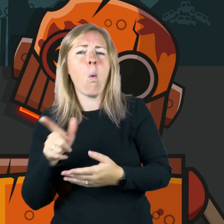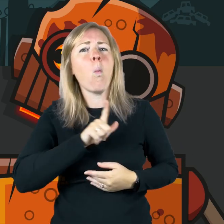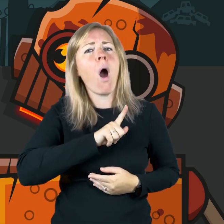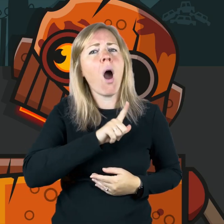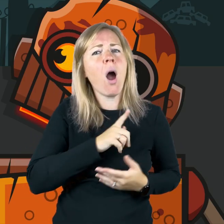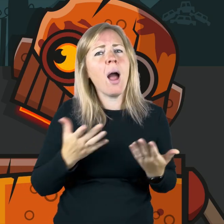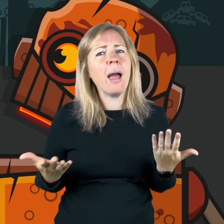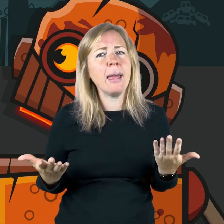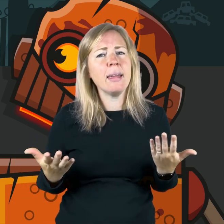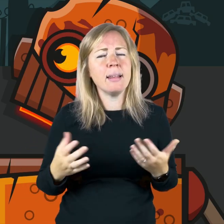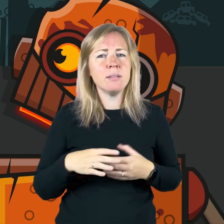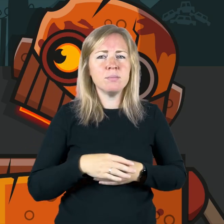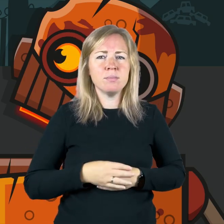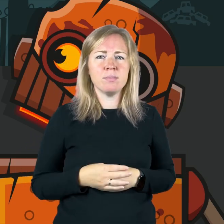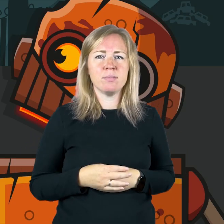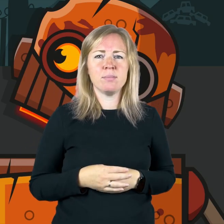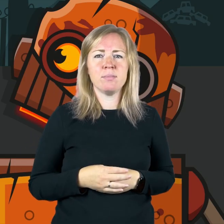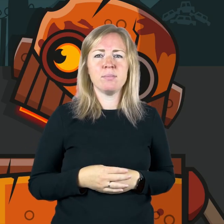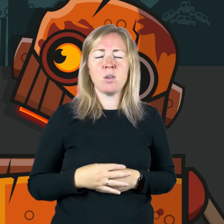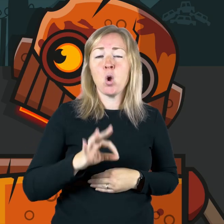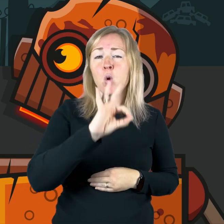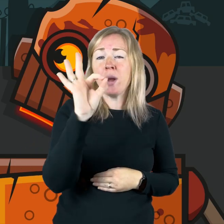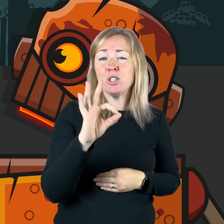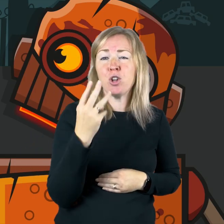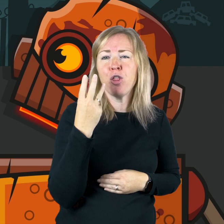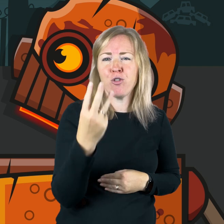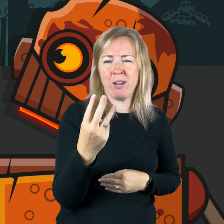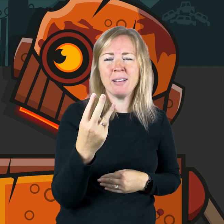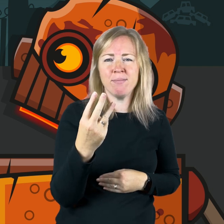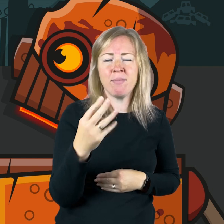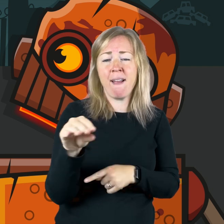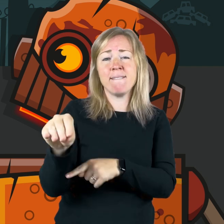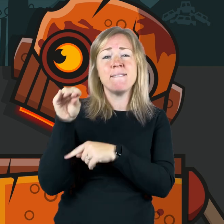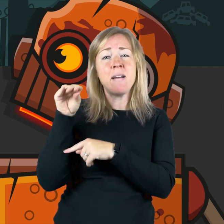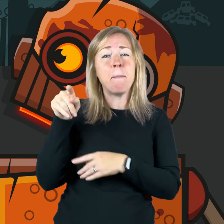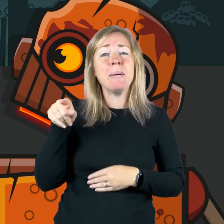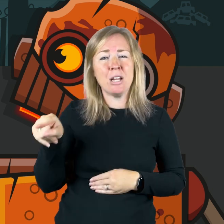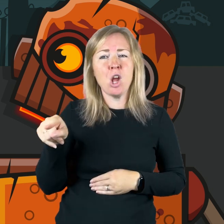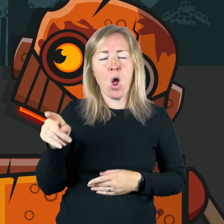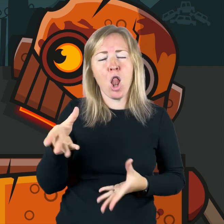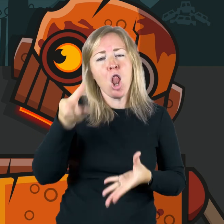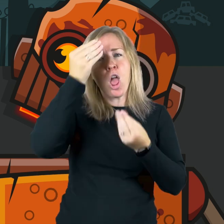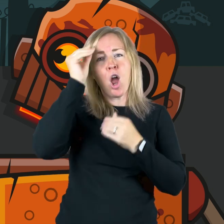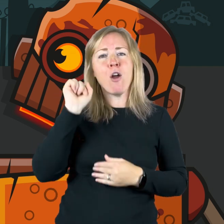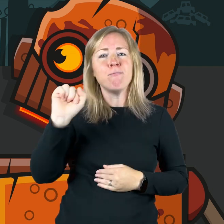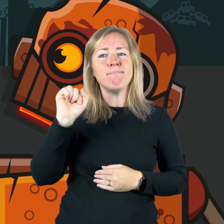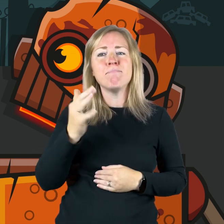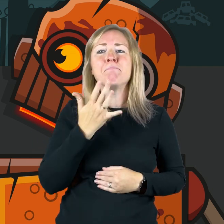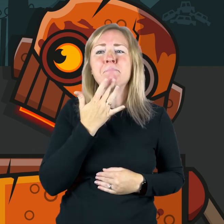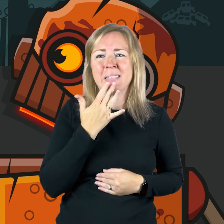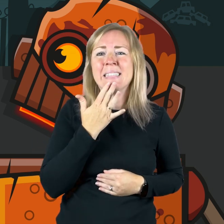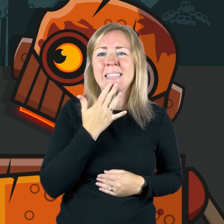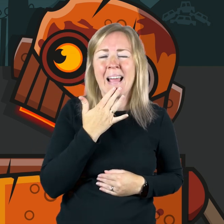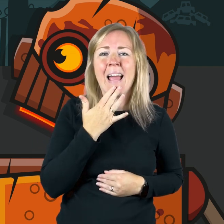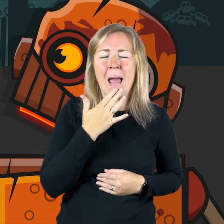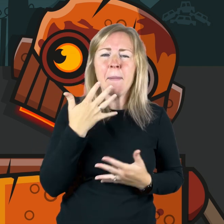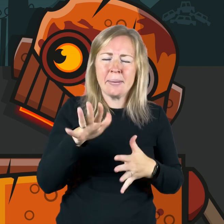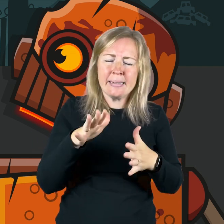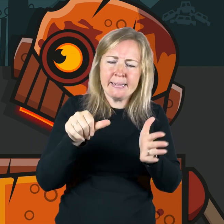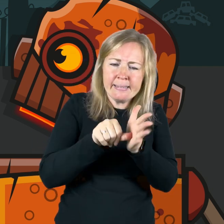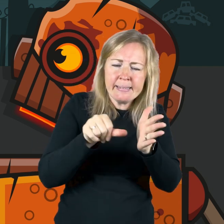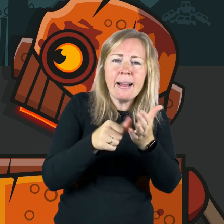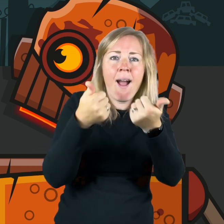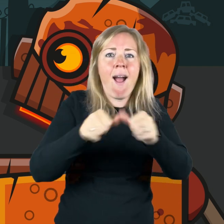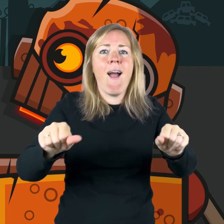and why? Question 3. Flamingo learnt from her mistakes and solved